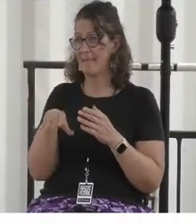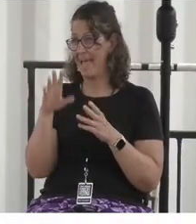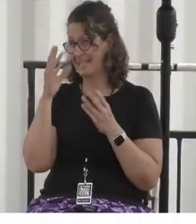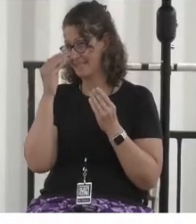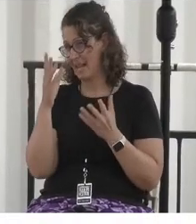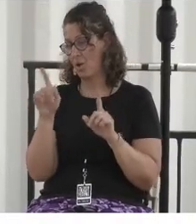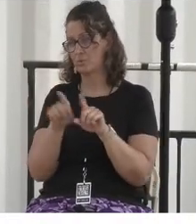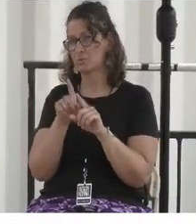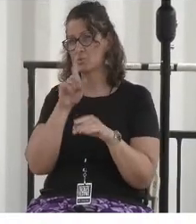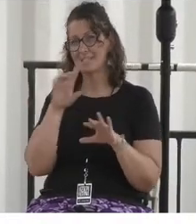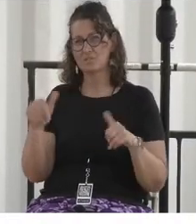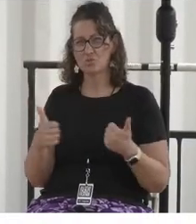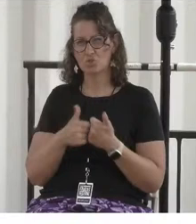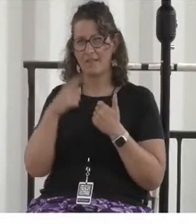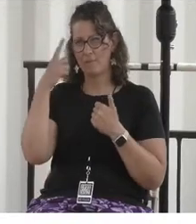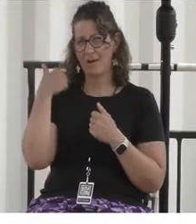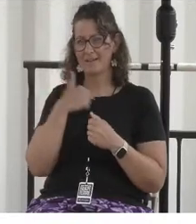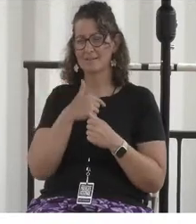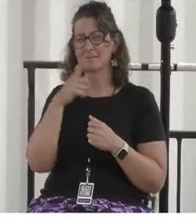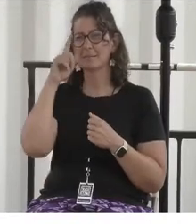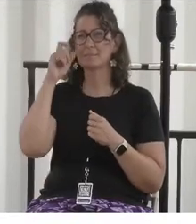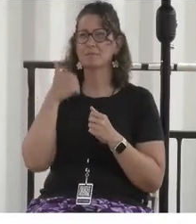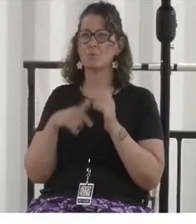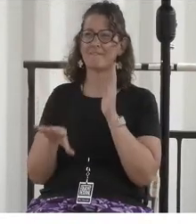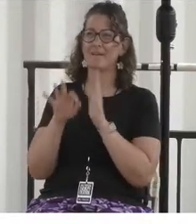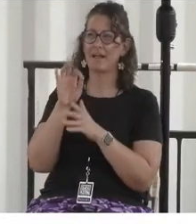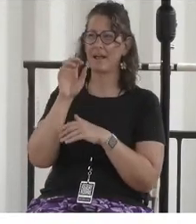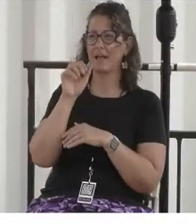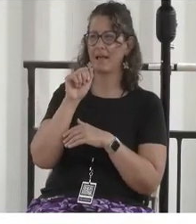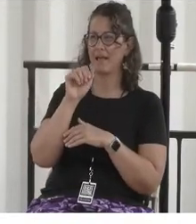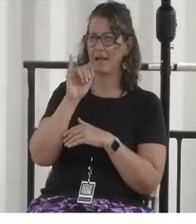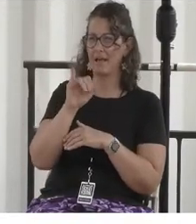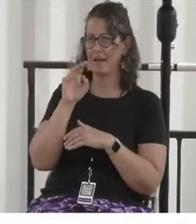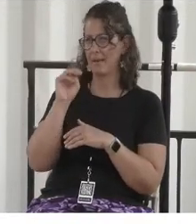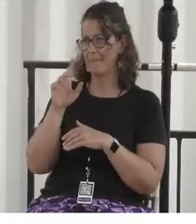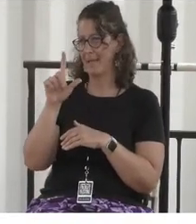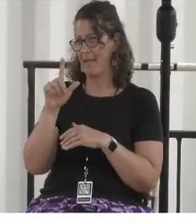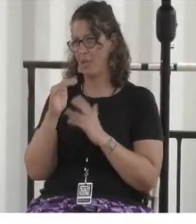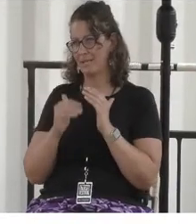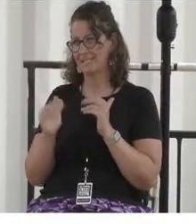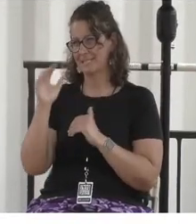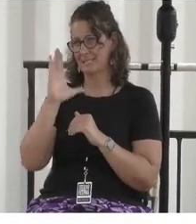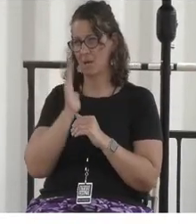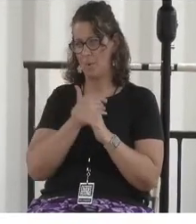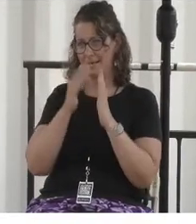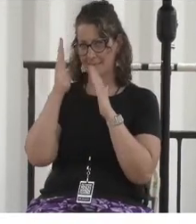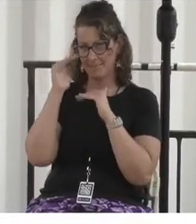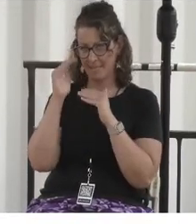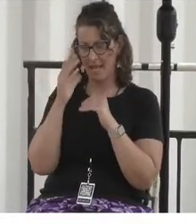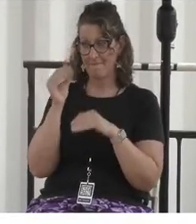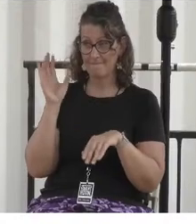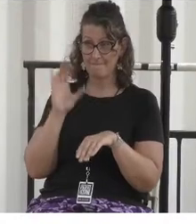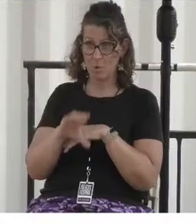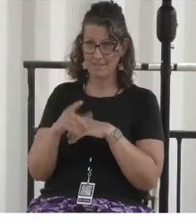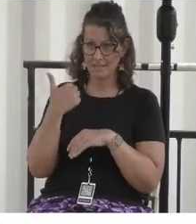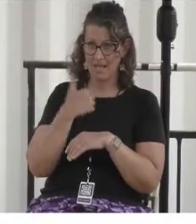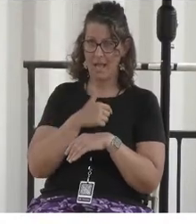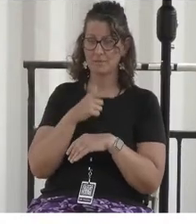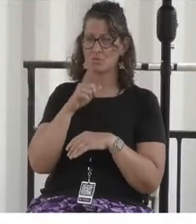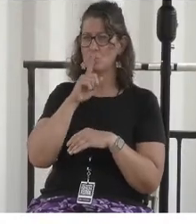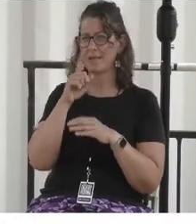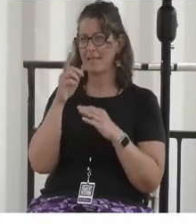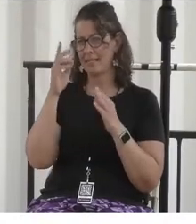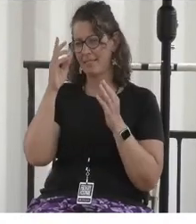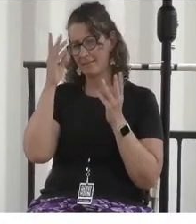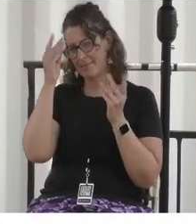really challenging for us because we're finding the AI and ML are exceeding our expectations and forcing us to rethink